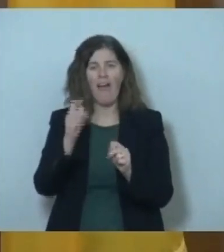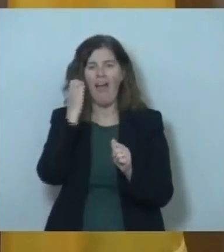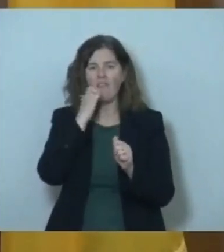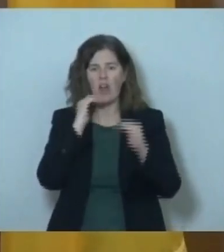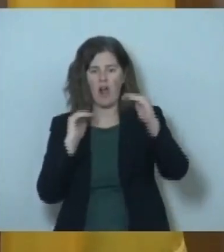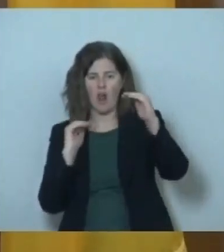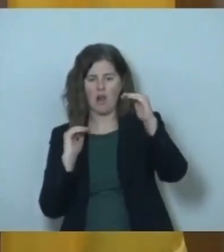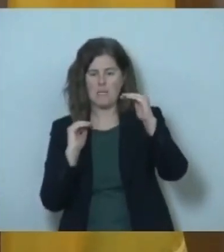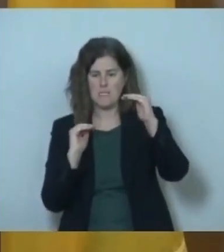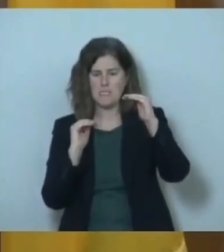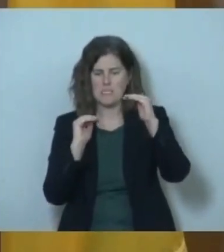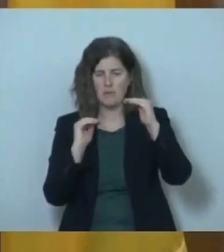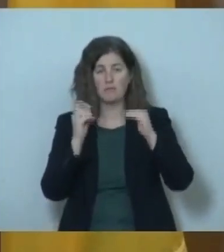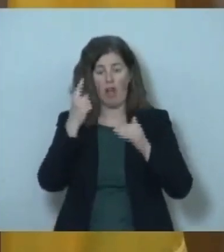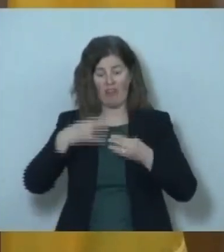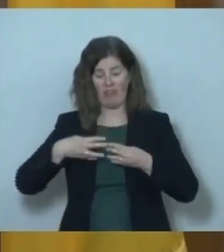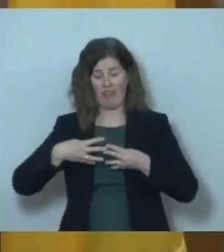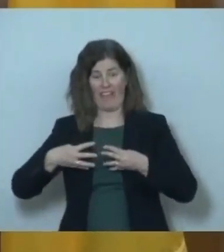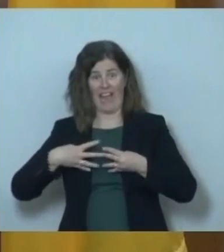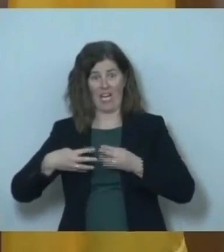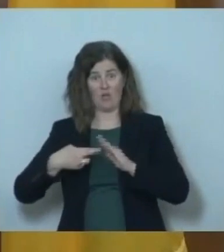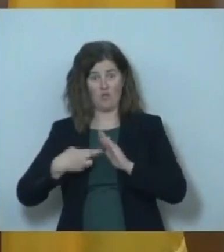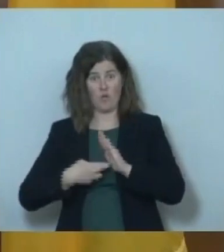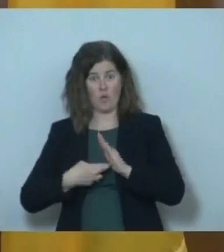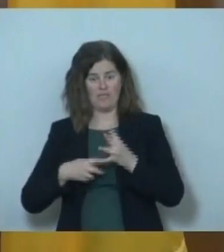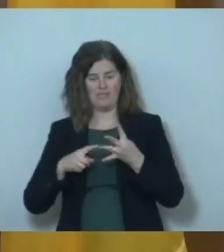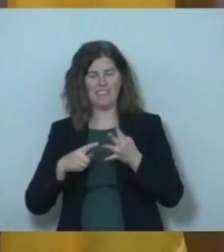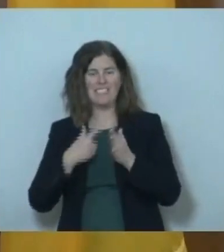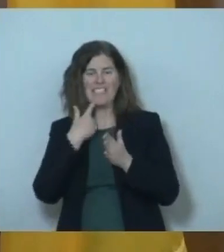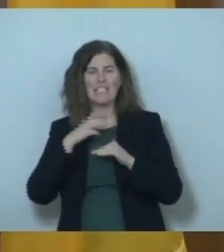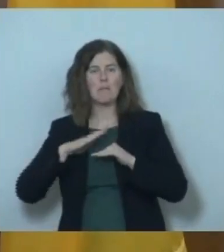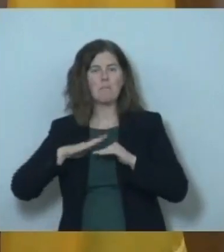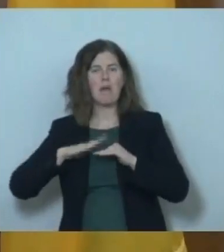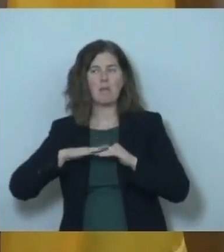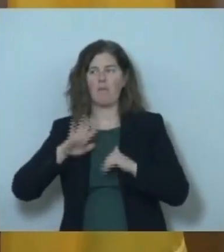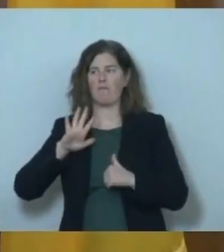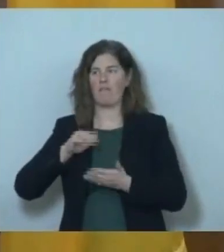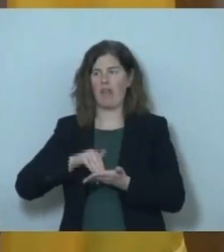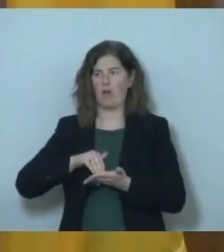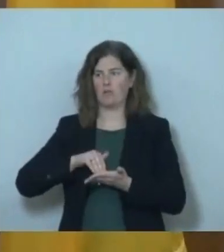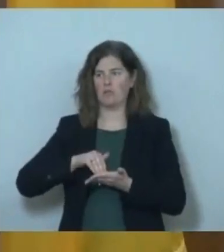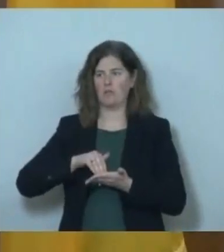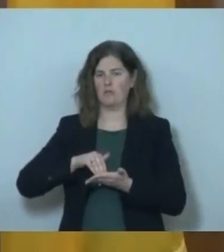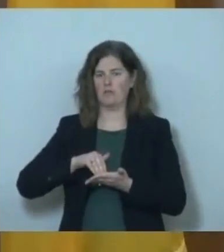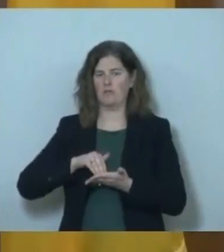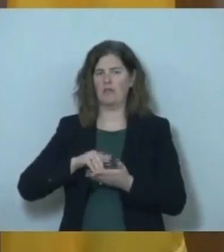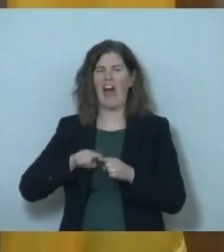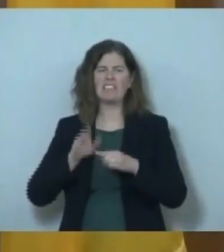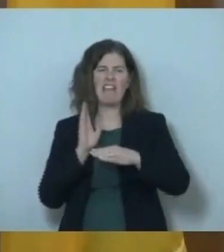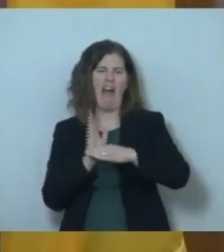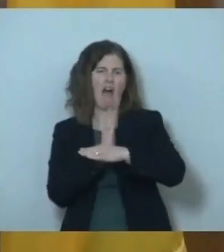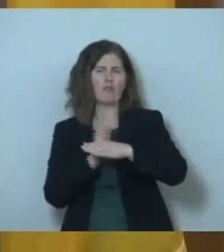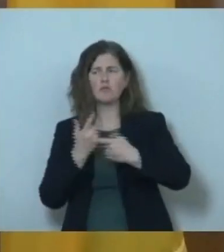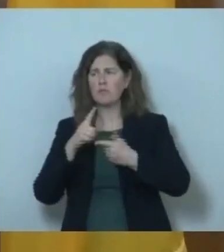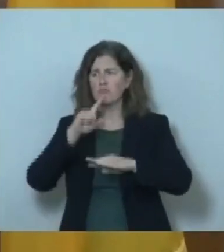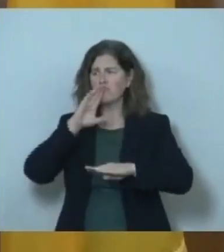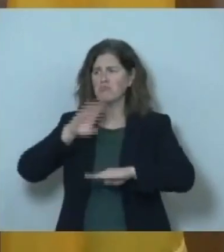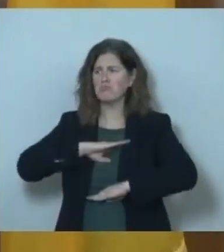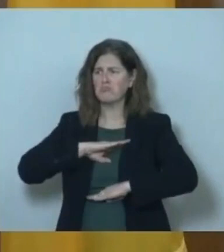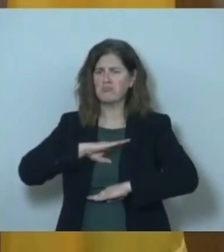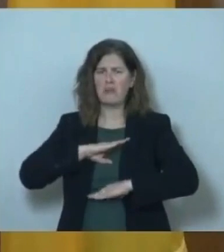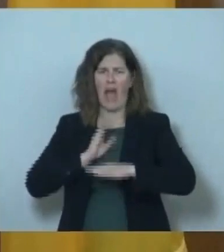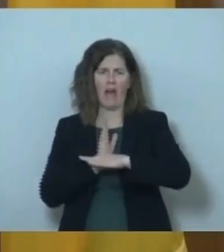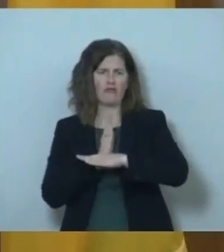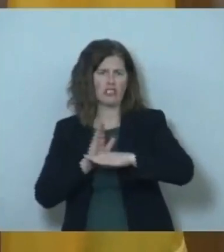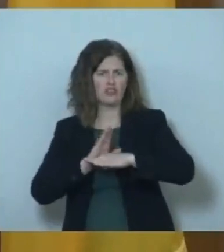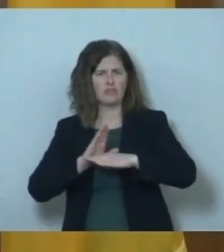day. The gating criteria says we have to do 5,000 as a rolling average, and we're meeting that. The